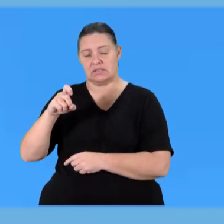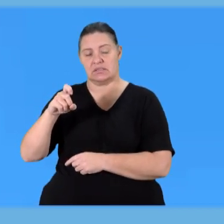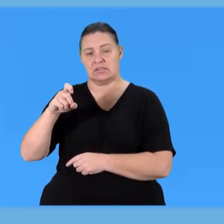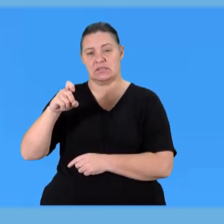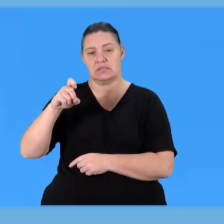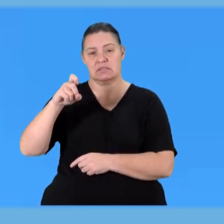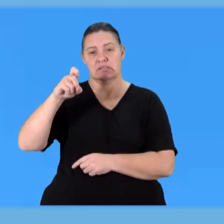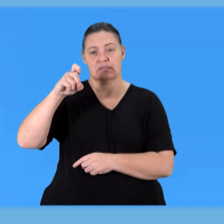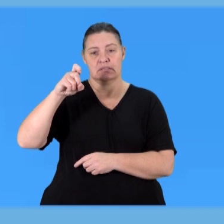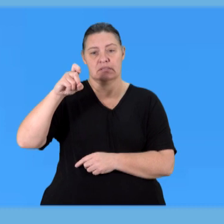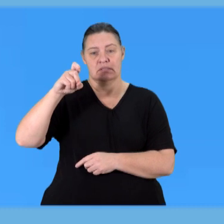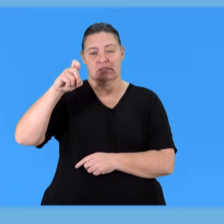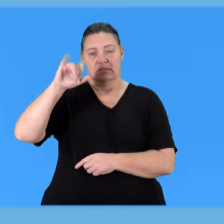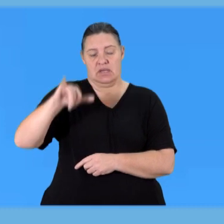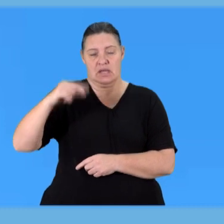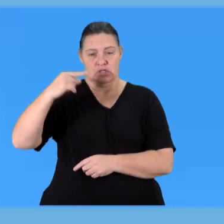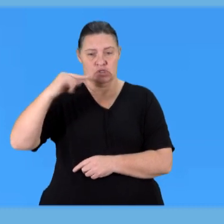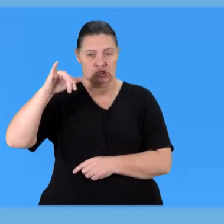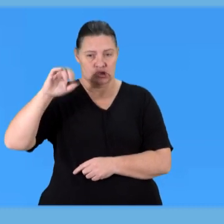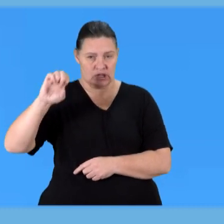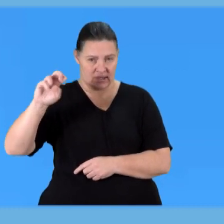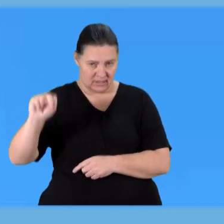reacting with oxygen,